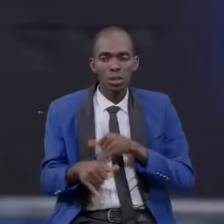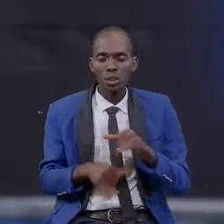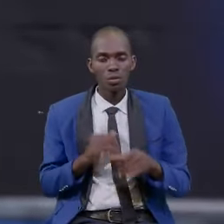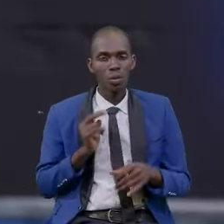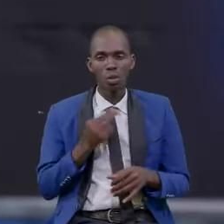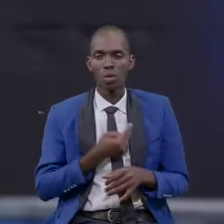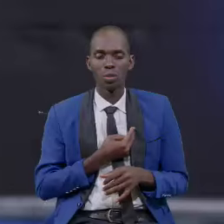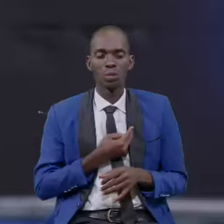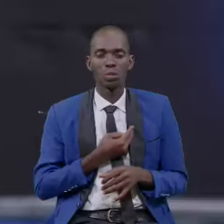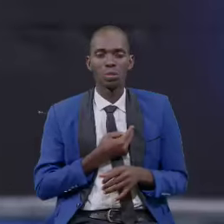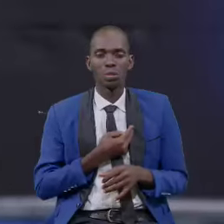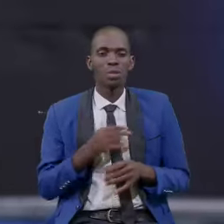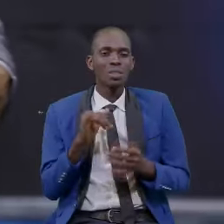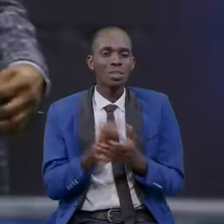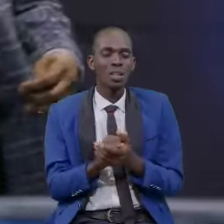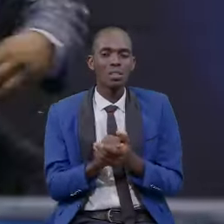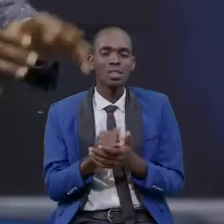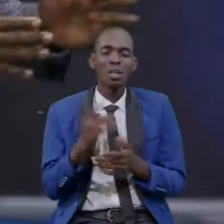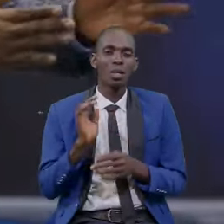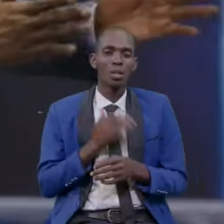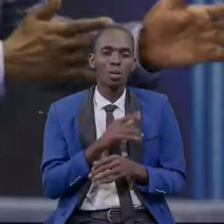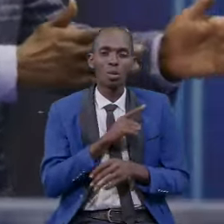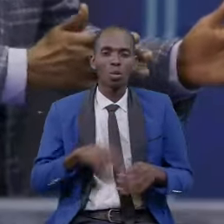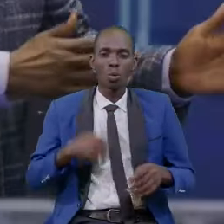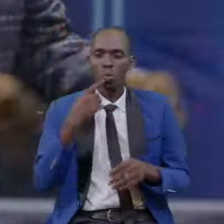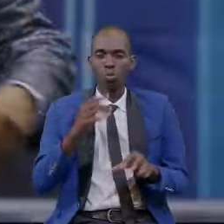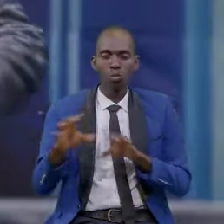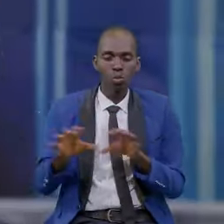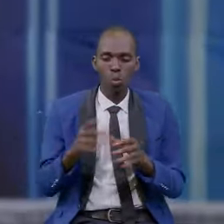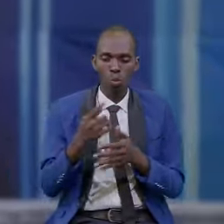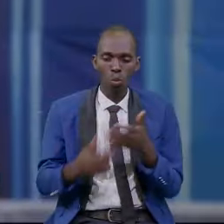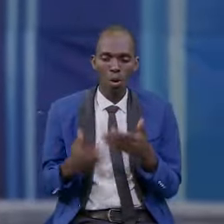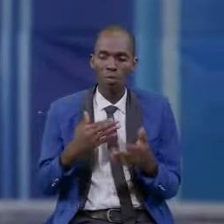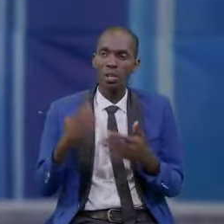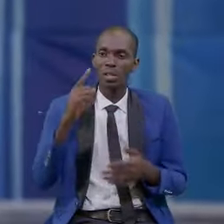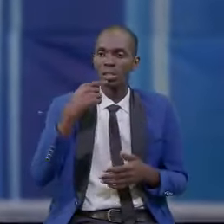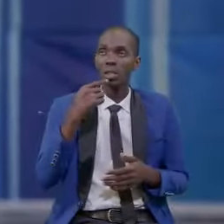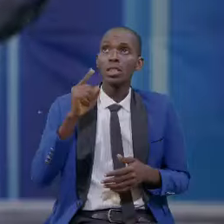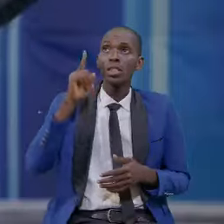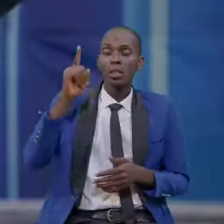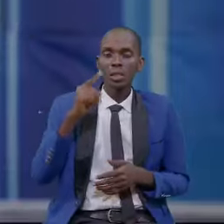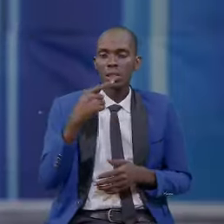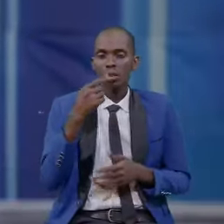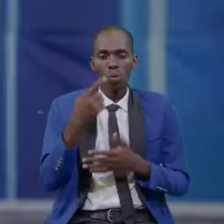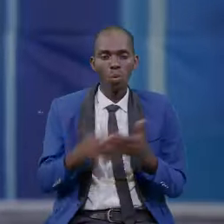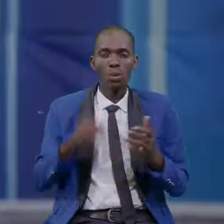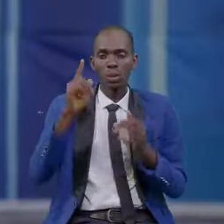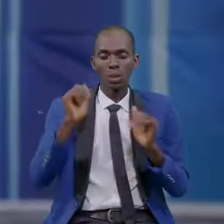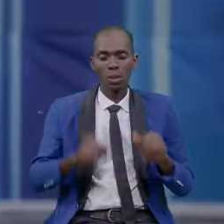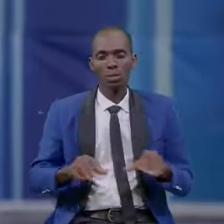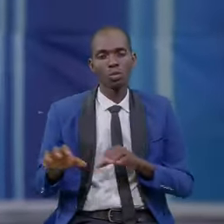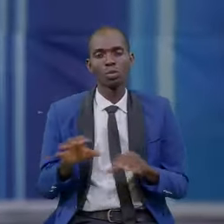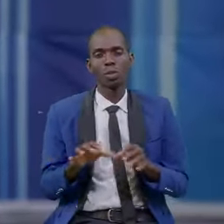does what he says, because he means what he says, and he says what he means, and it says the